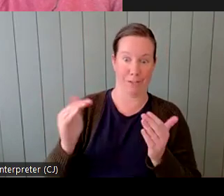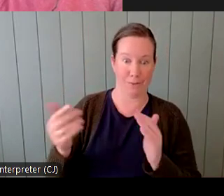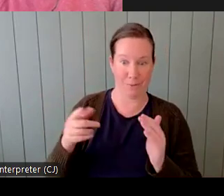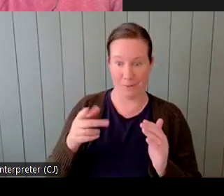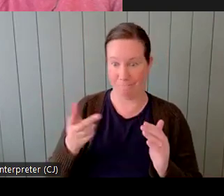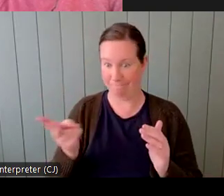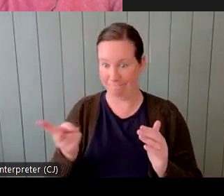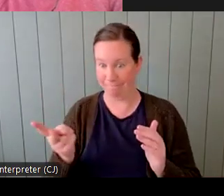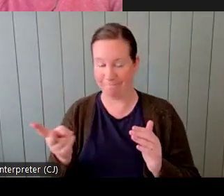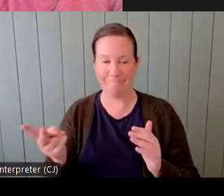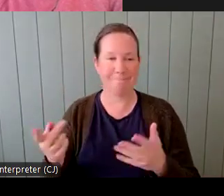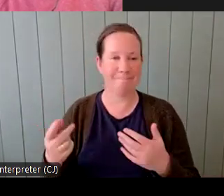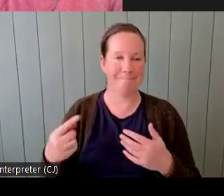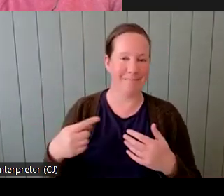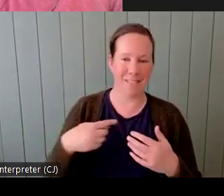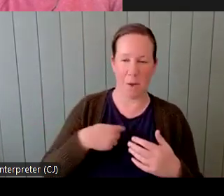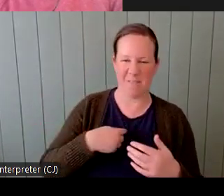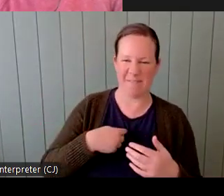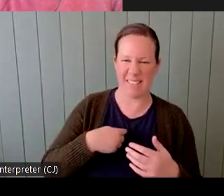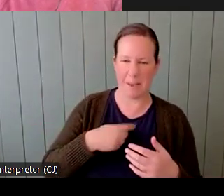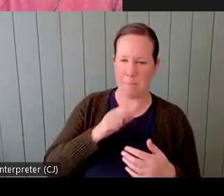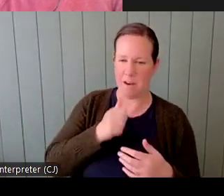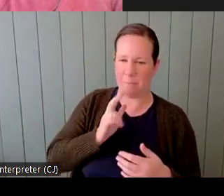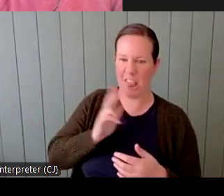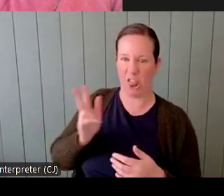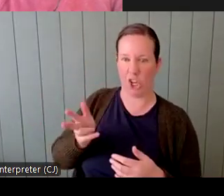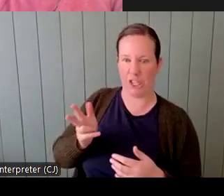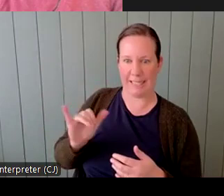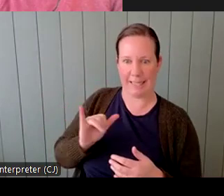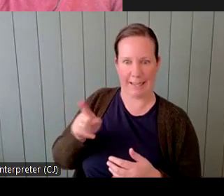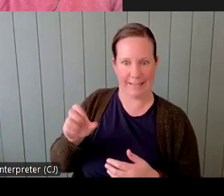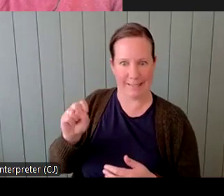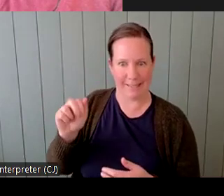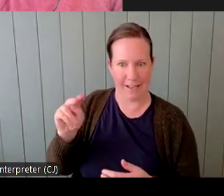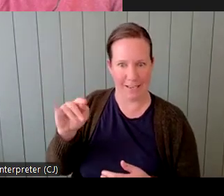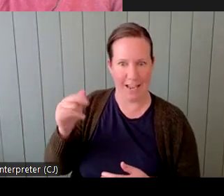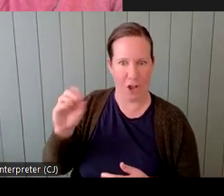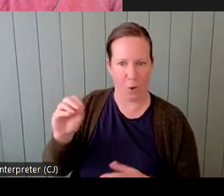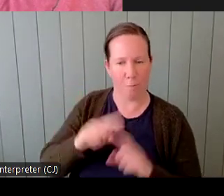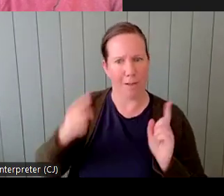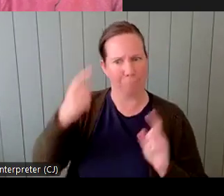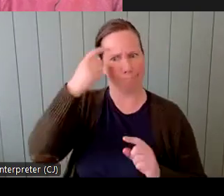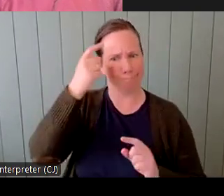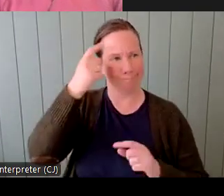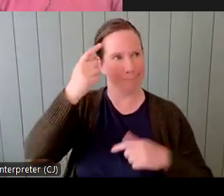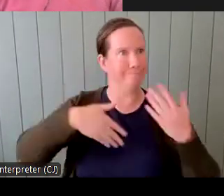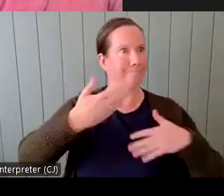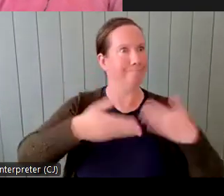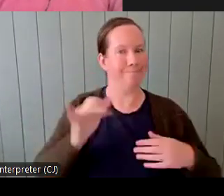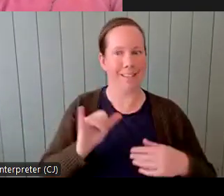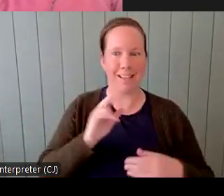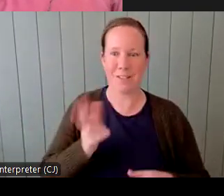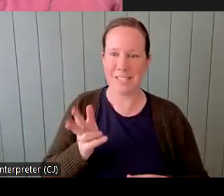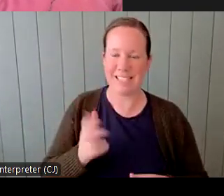Santiago, I'm not in 30s, but like to believe that I'm still in 30s. We are very